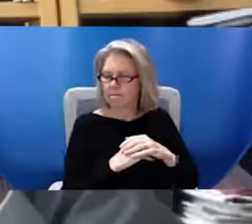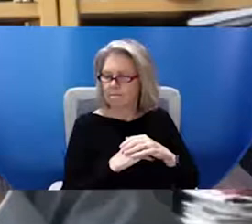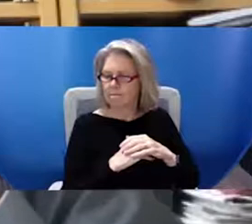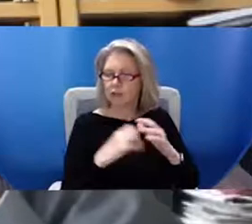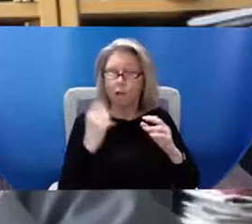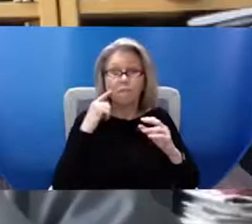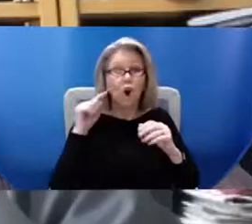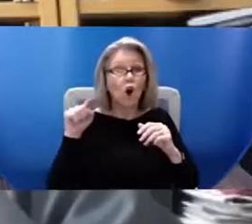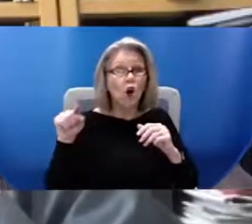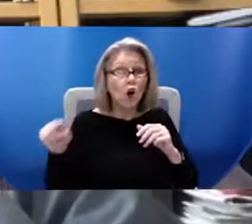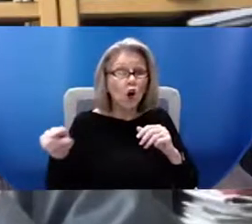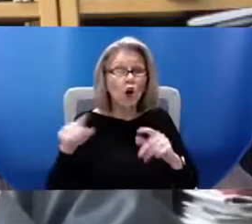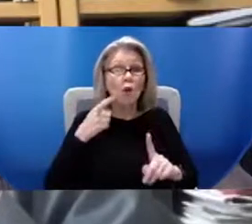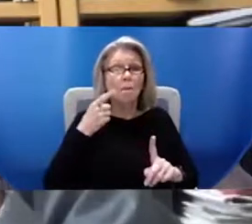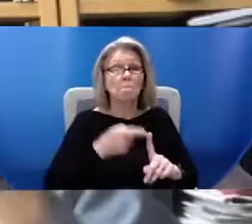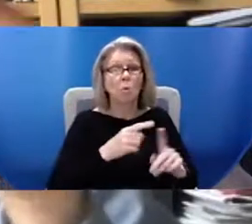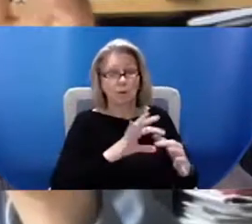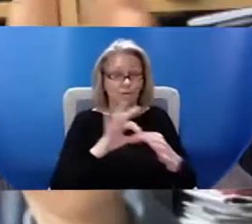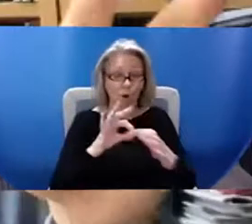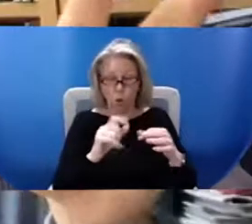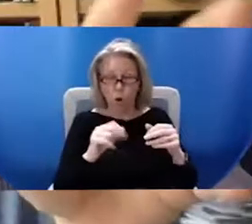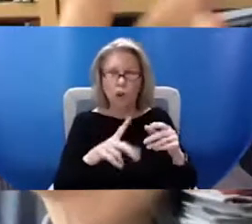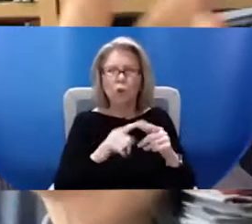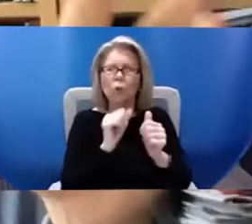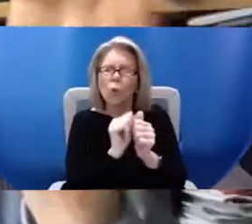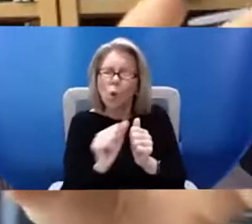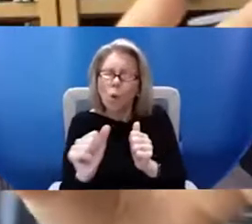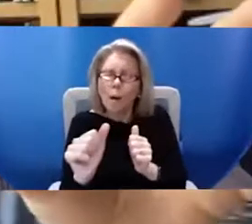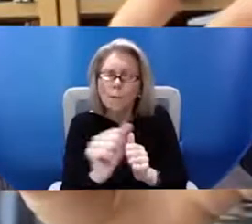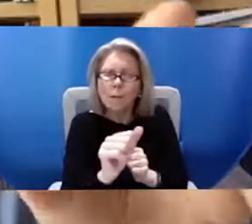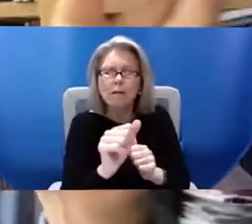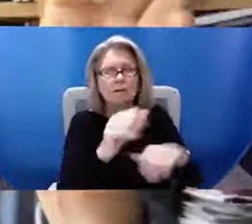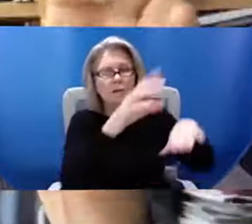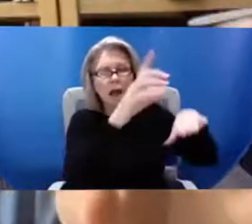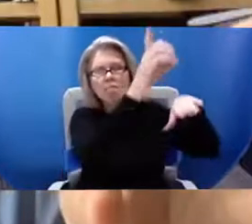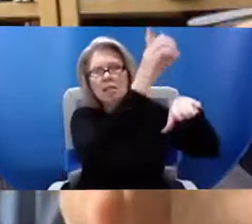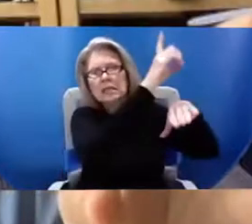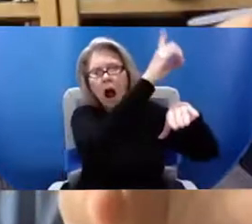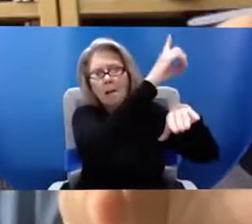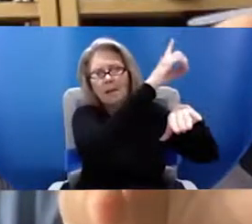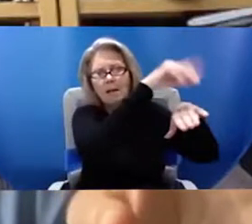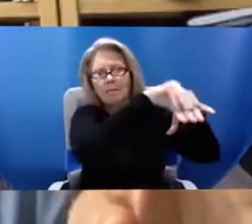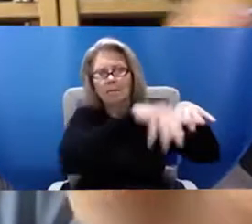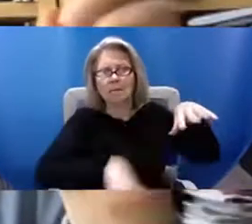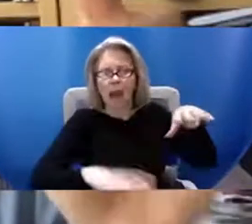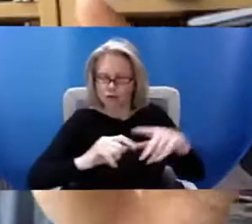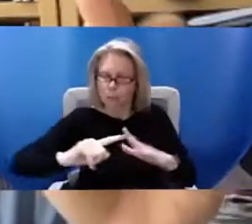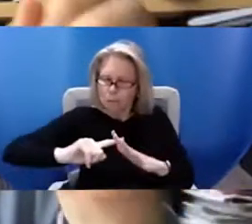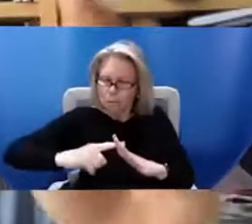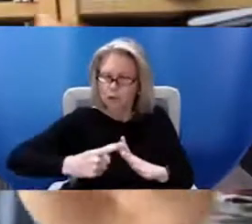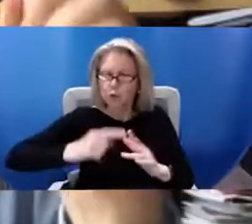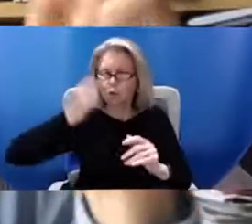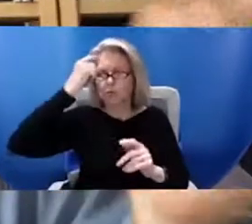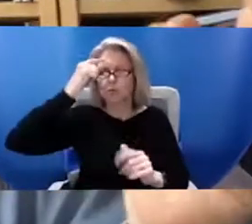so for her, the point of coalition building was to go beyond the dominant imaginary and begin